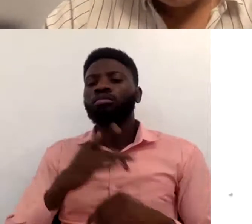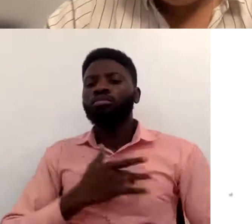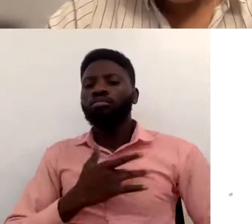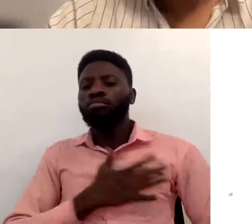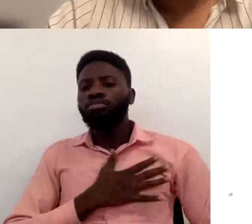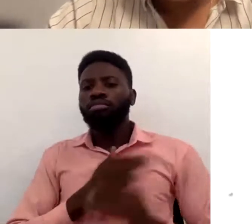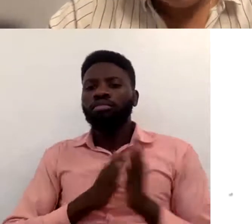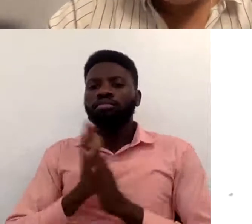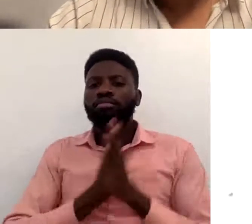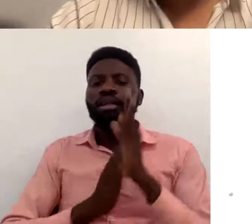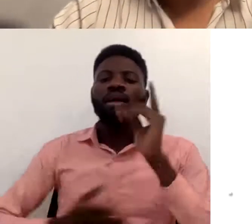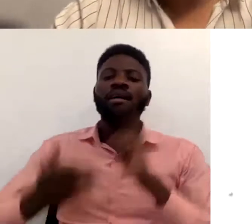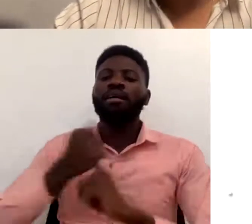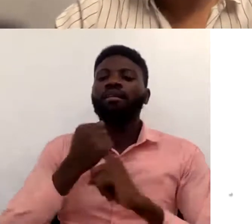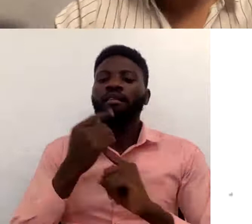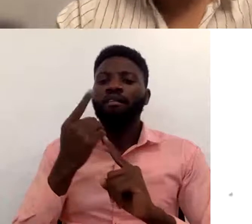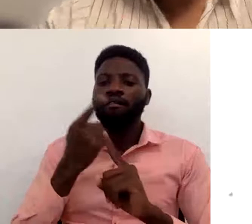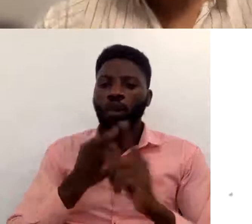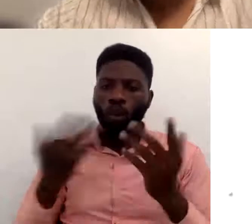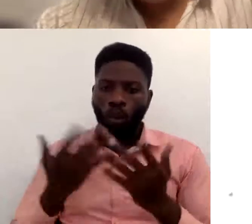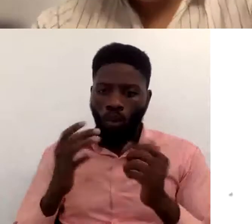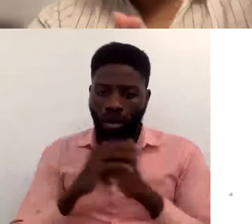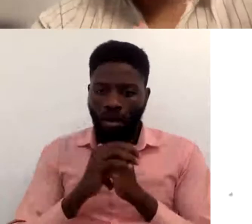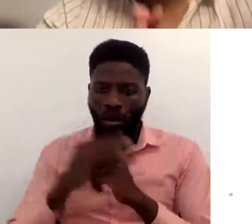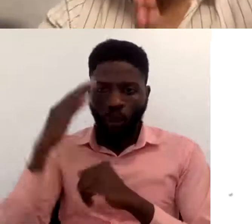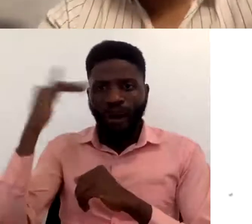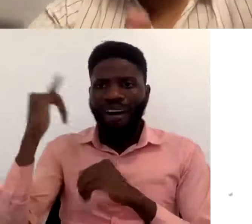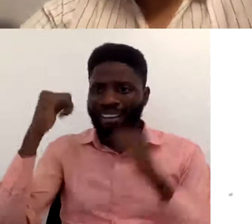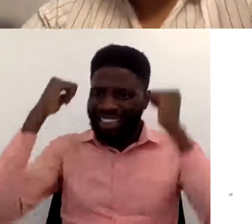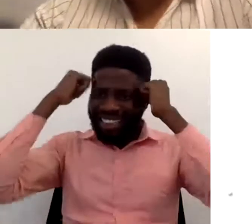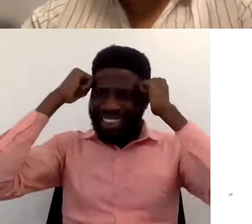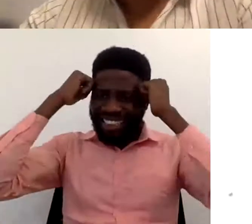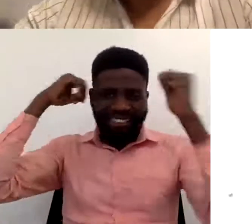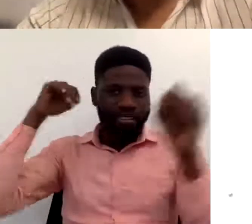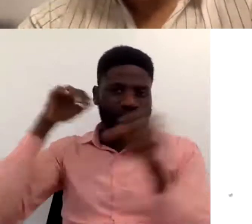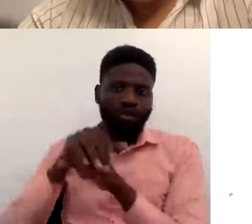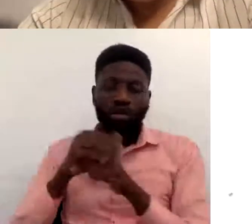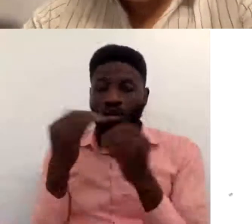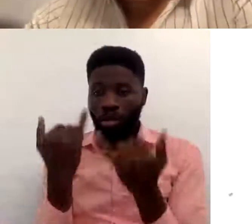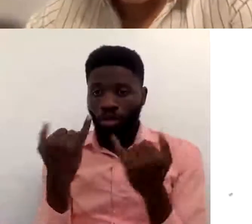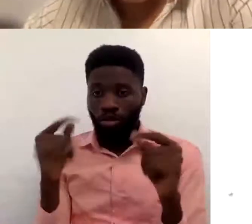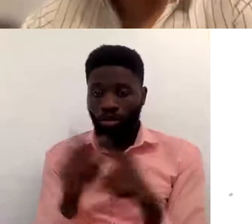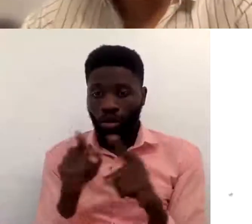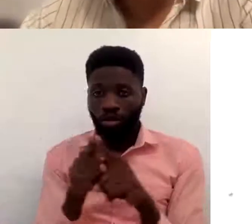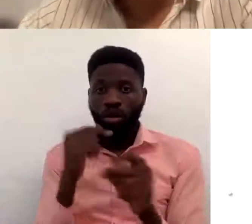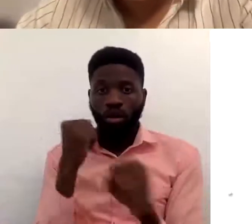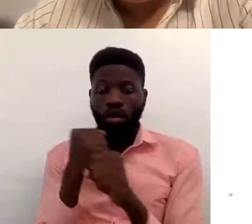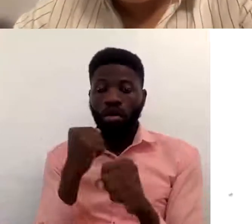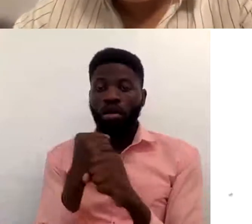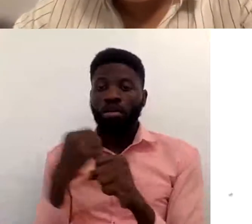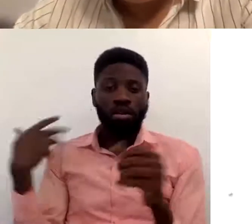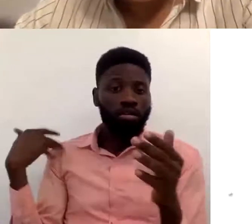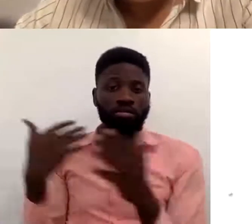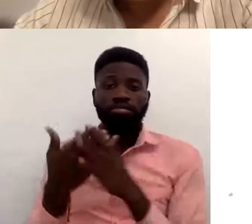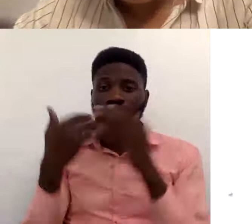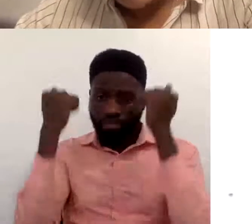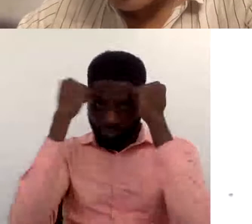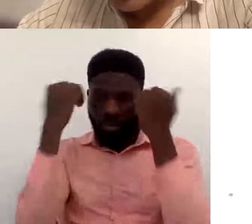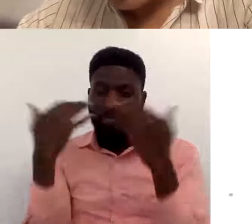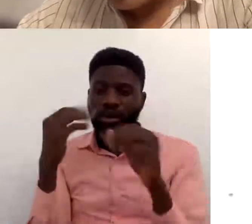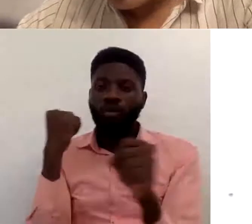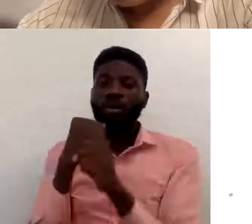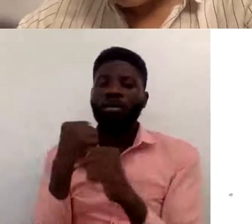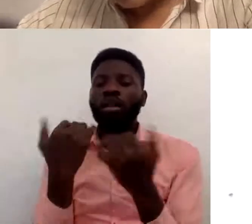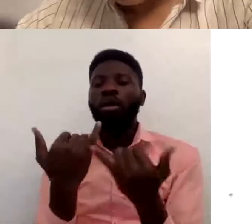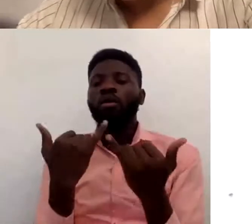motivates you the most? Why did you study so much? And today, now that you're working after all of your studies, what is it that